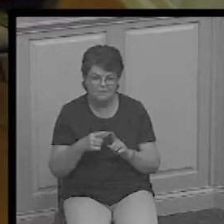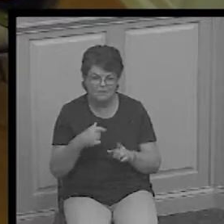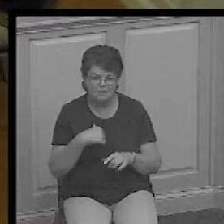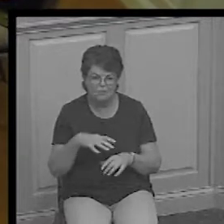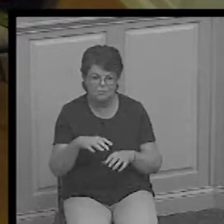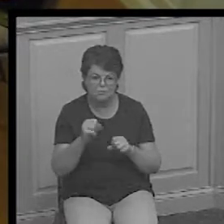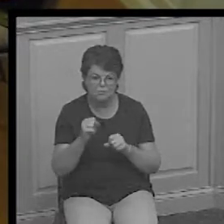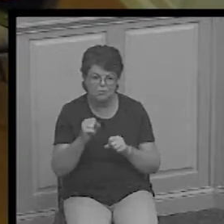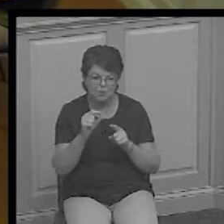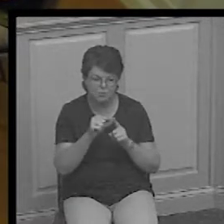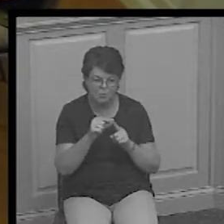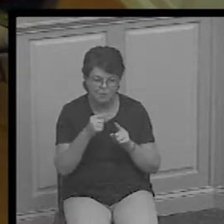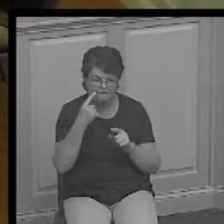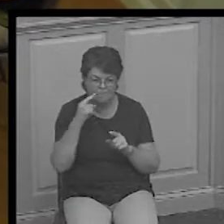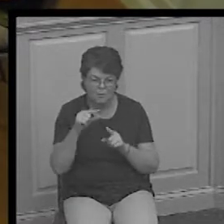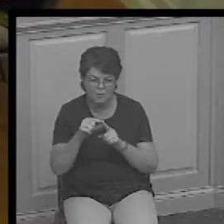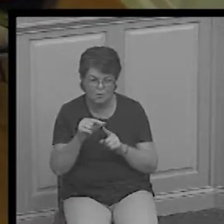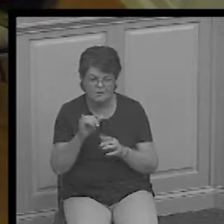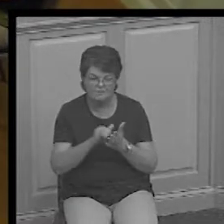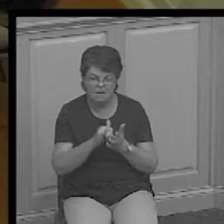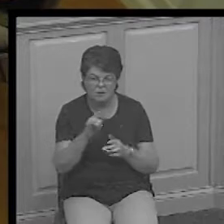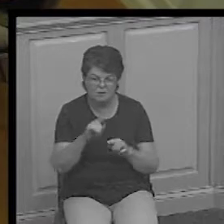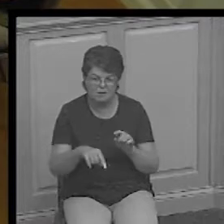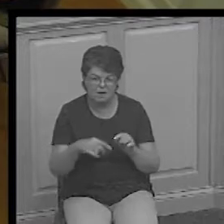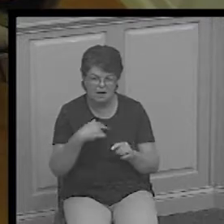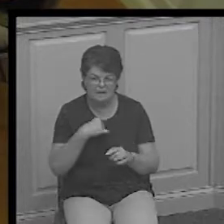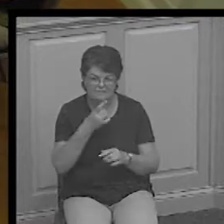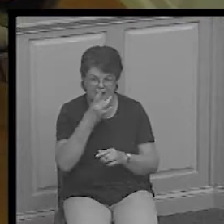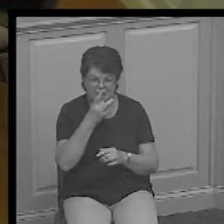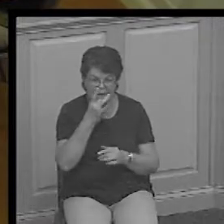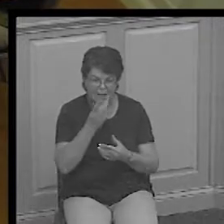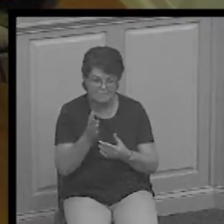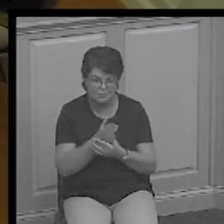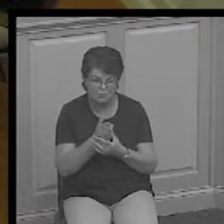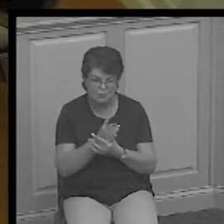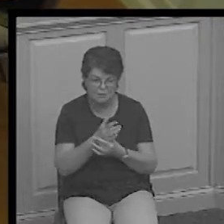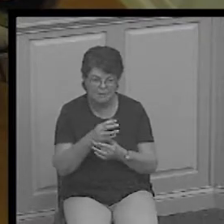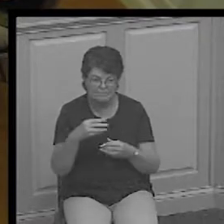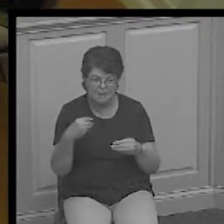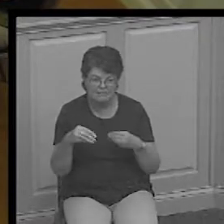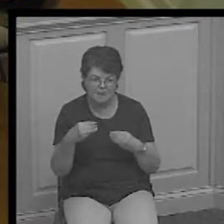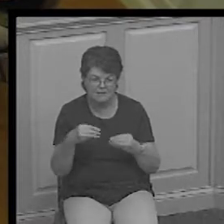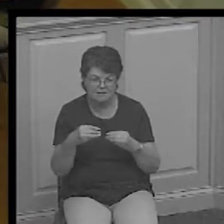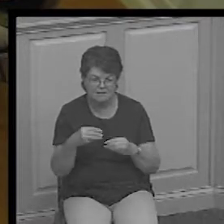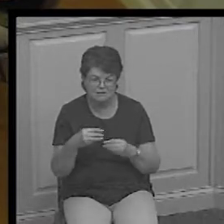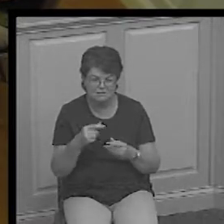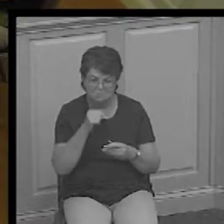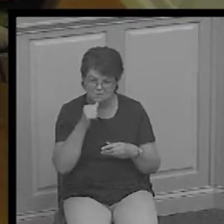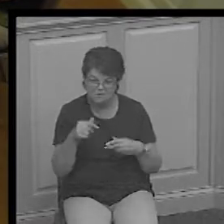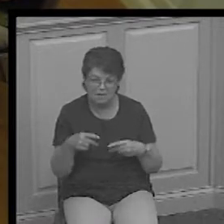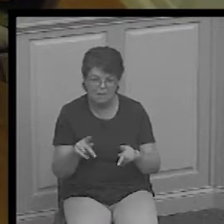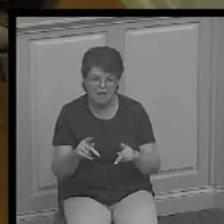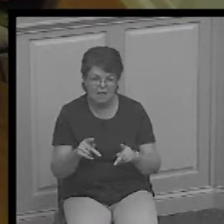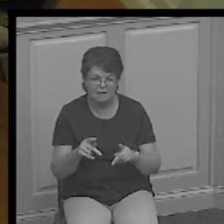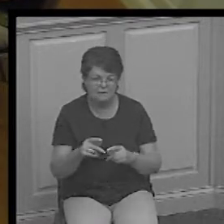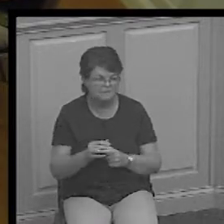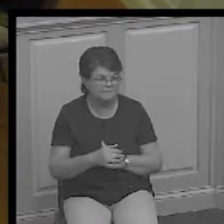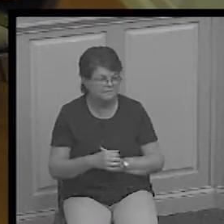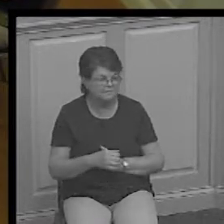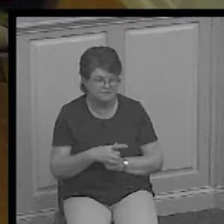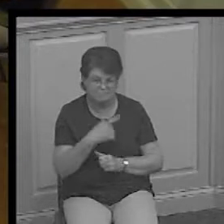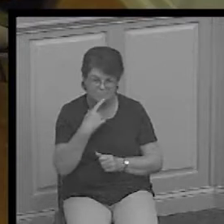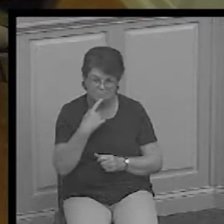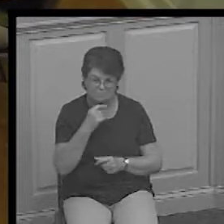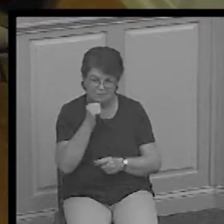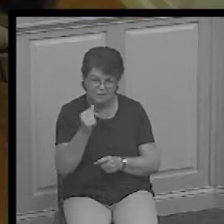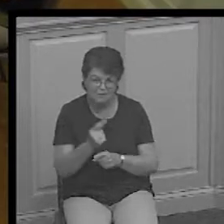literal that you couldn't have a light in between those plastic panels because not allowed. Says it's Now- not appropriate,